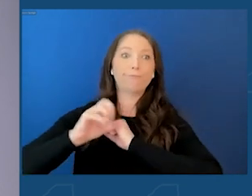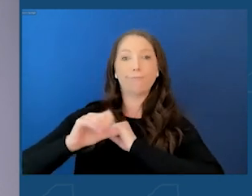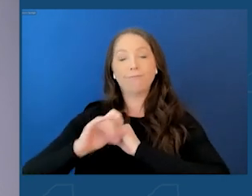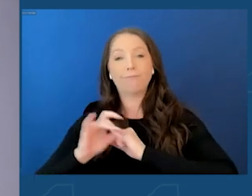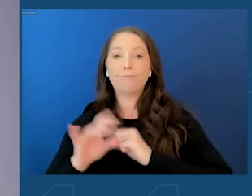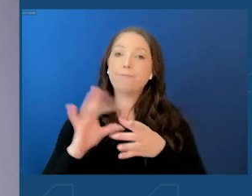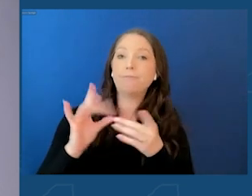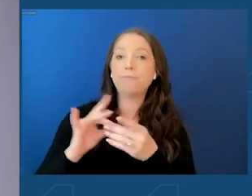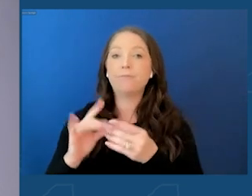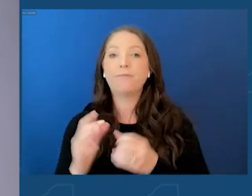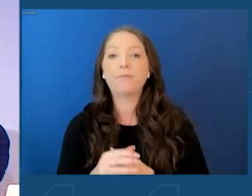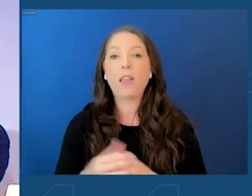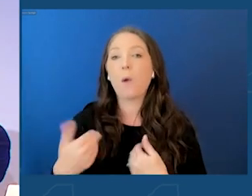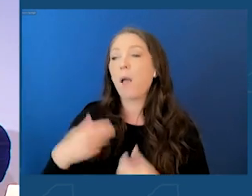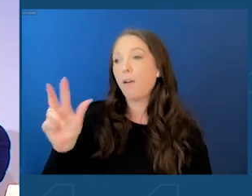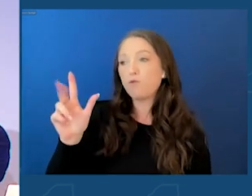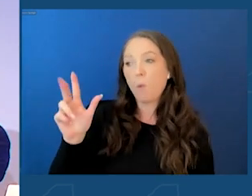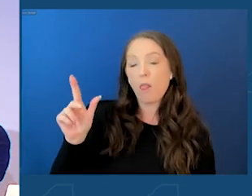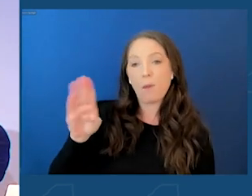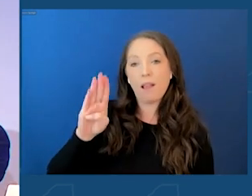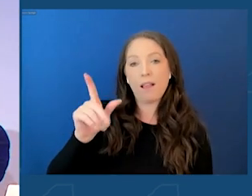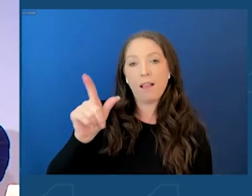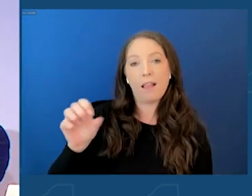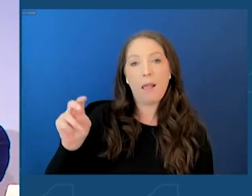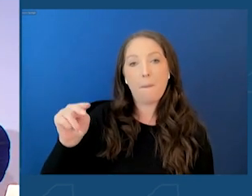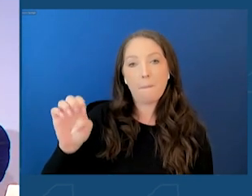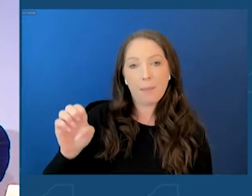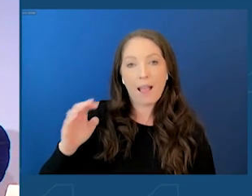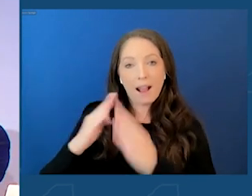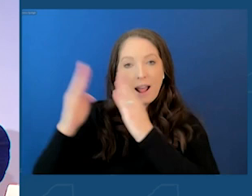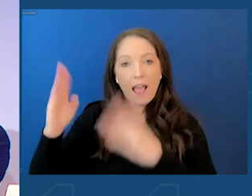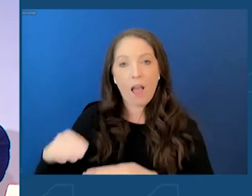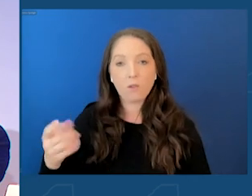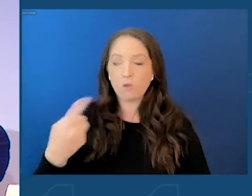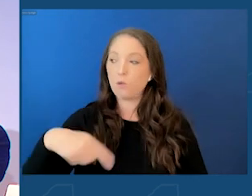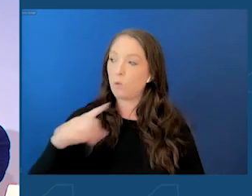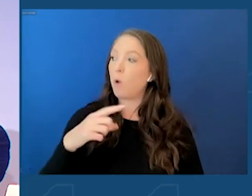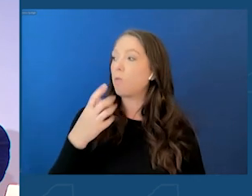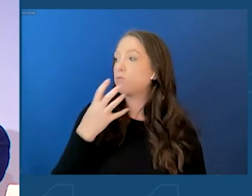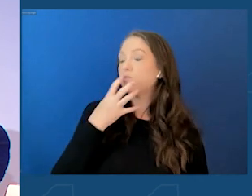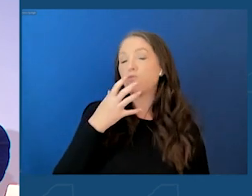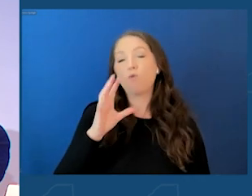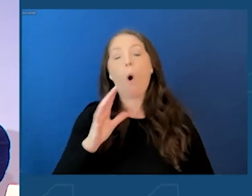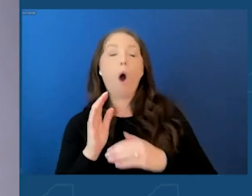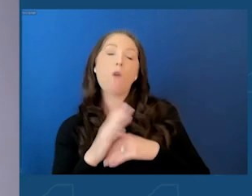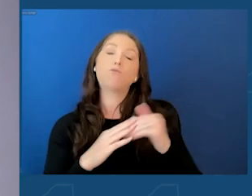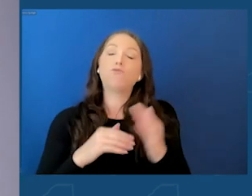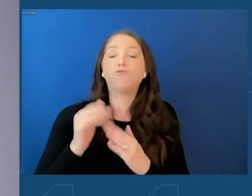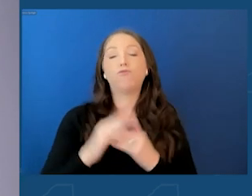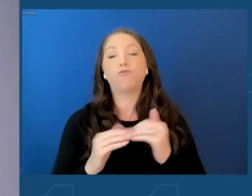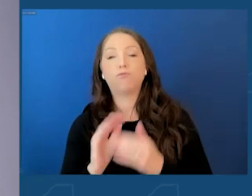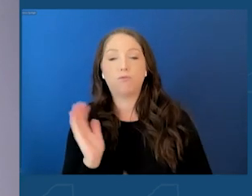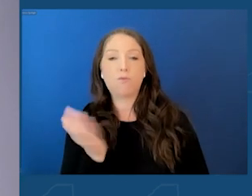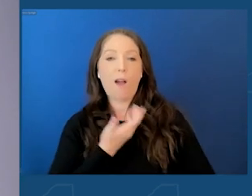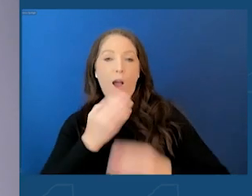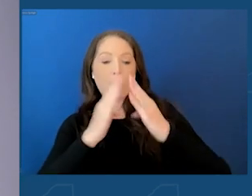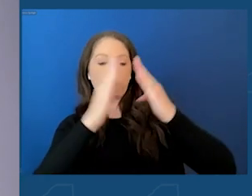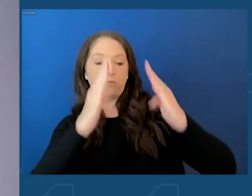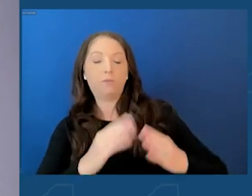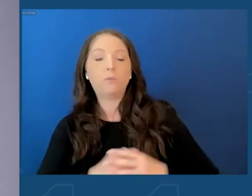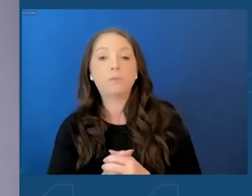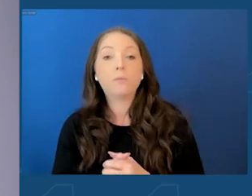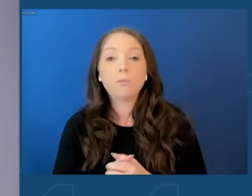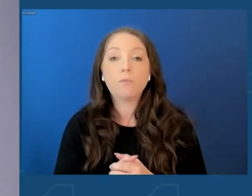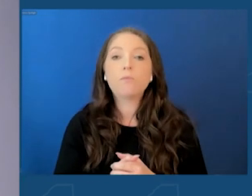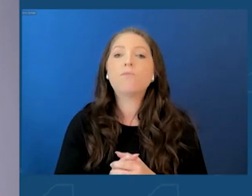Blaine house, and they keep my staff and I pretty cozy. But that is why several years ago,